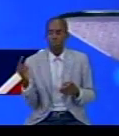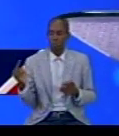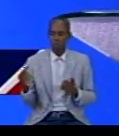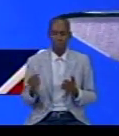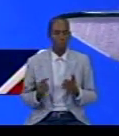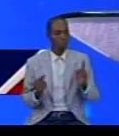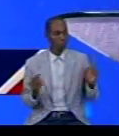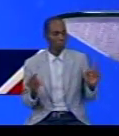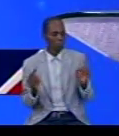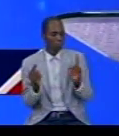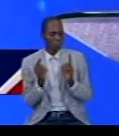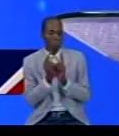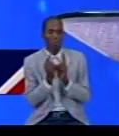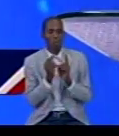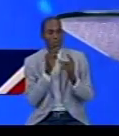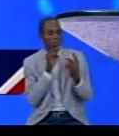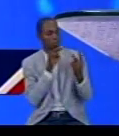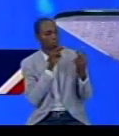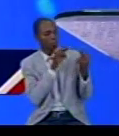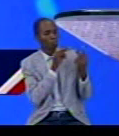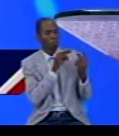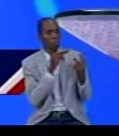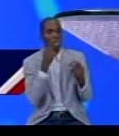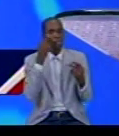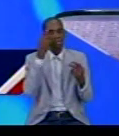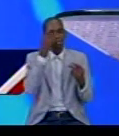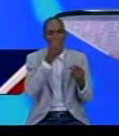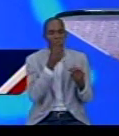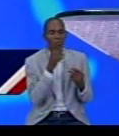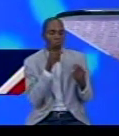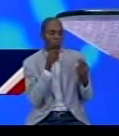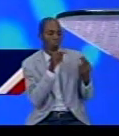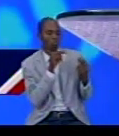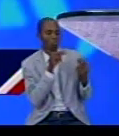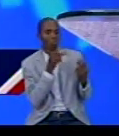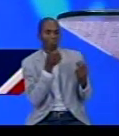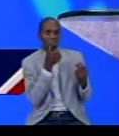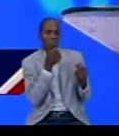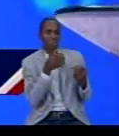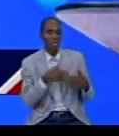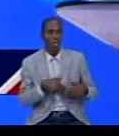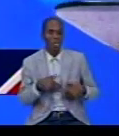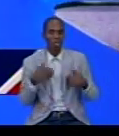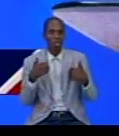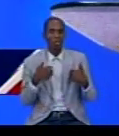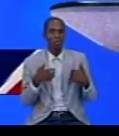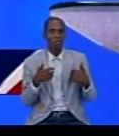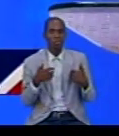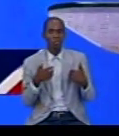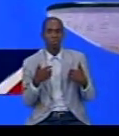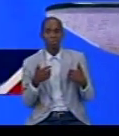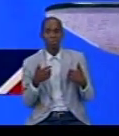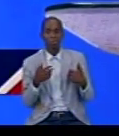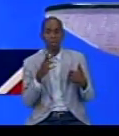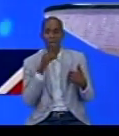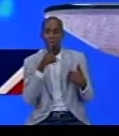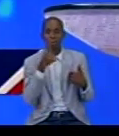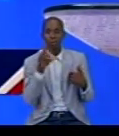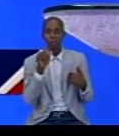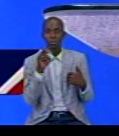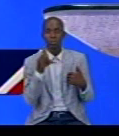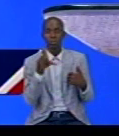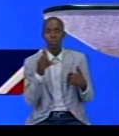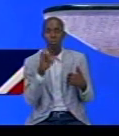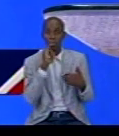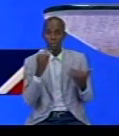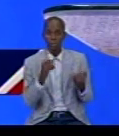look at his face, he's still a little bit angry, and he's still wondering, Daniel, you have come? Can